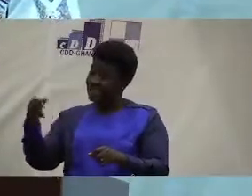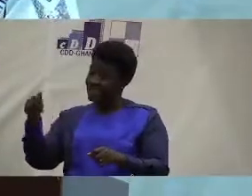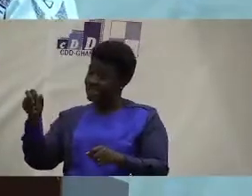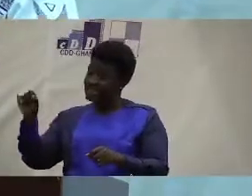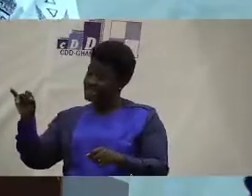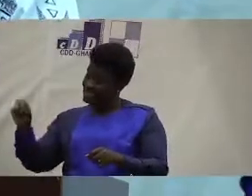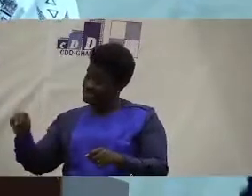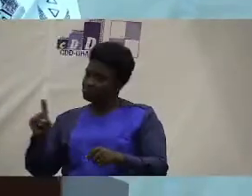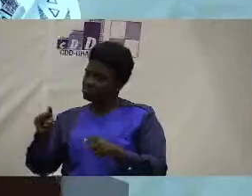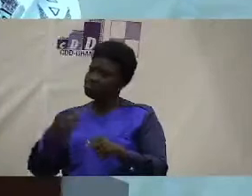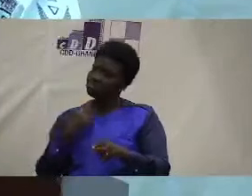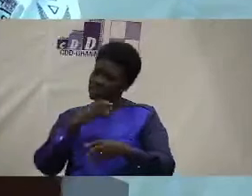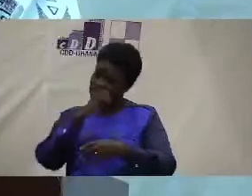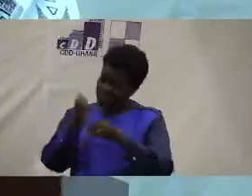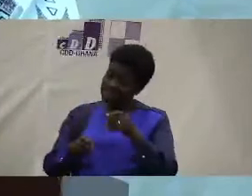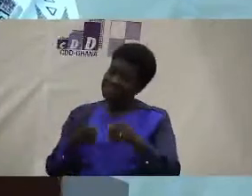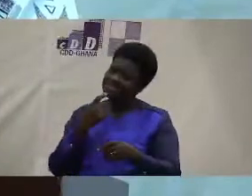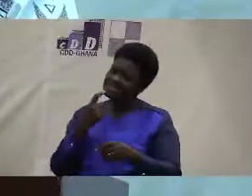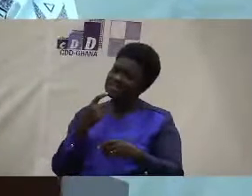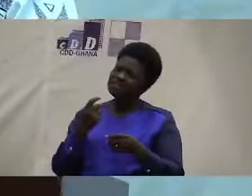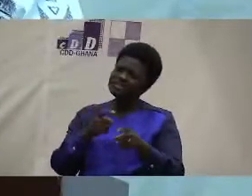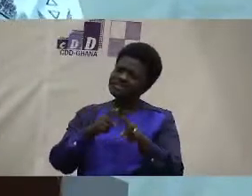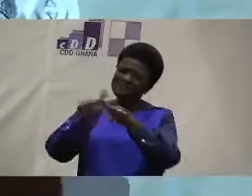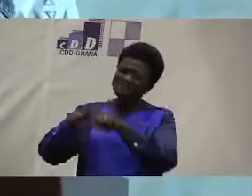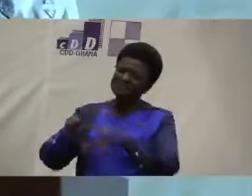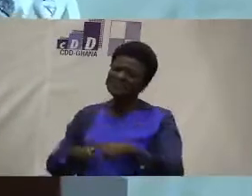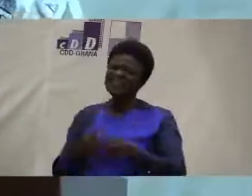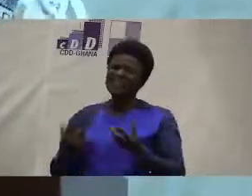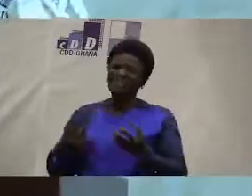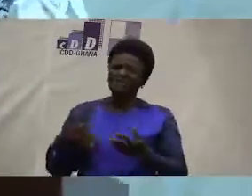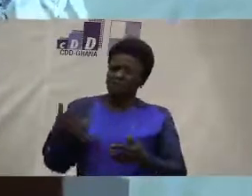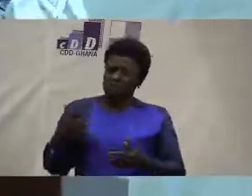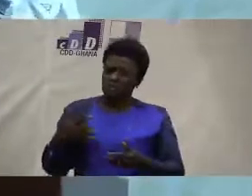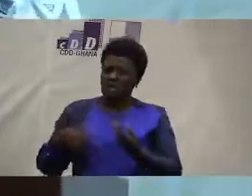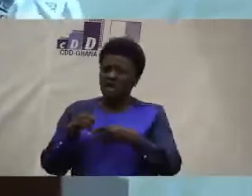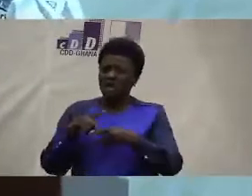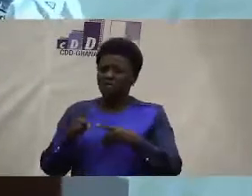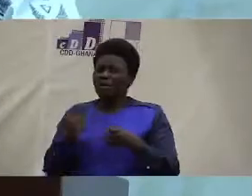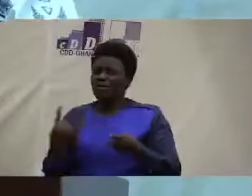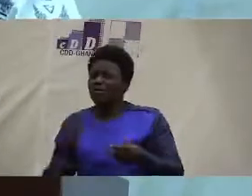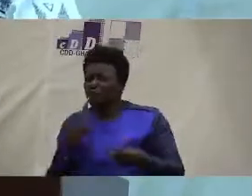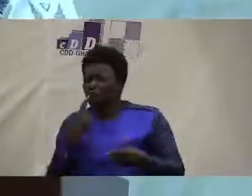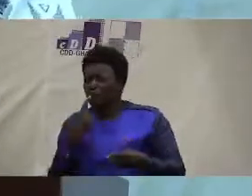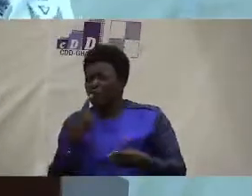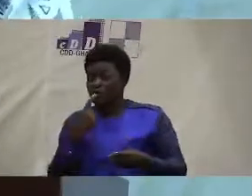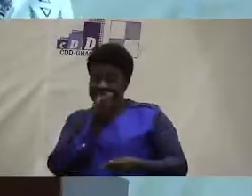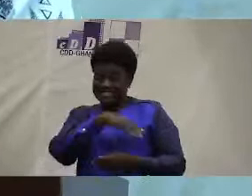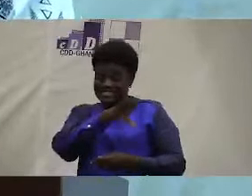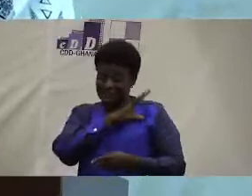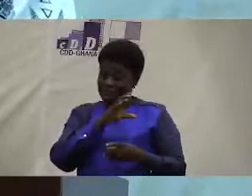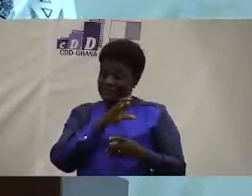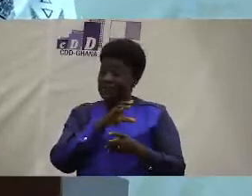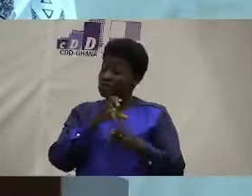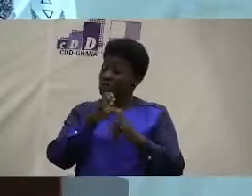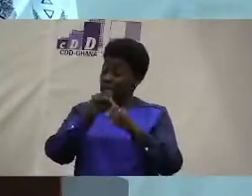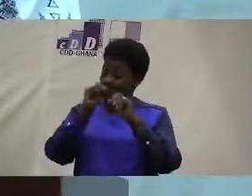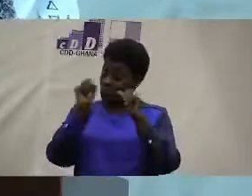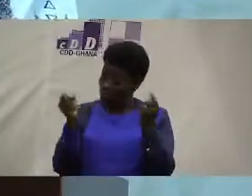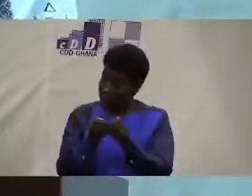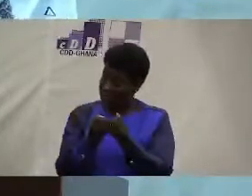a number of concerns pertaining to civil society organizations